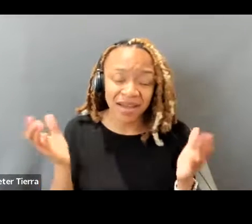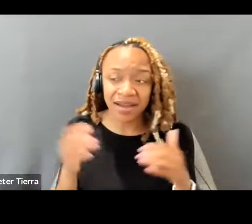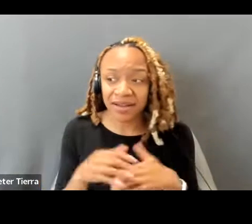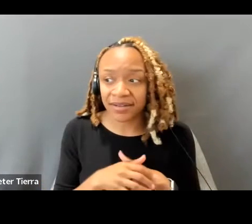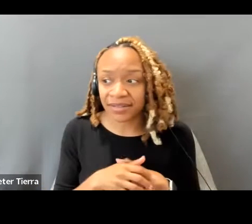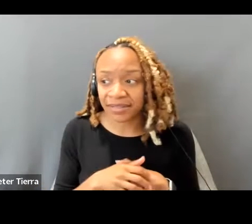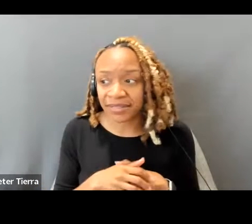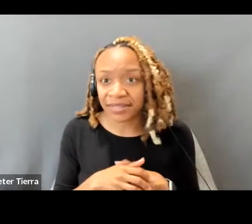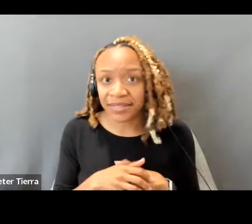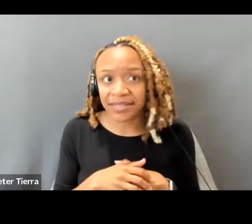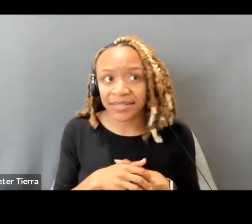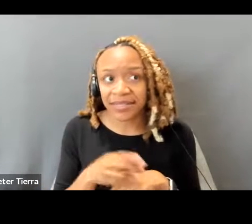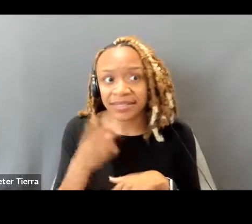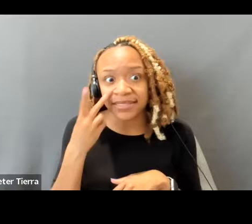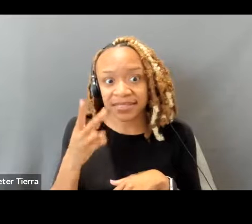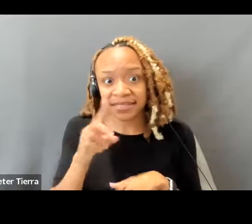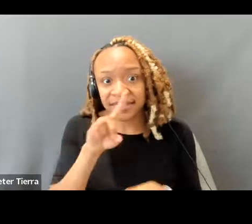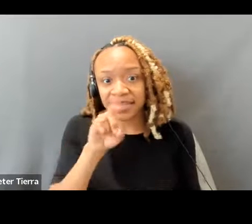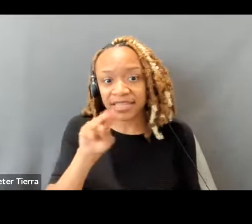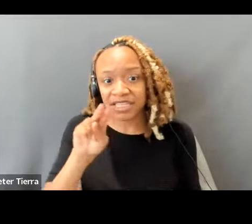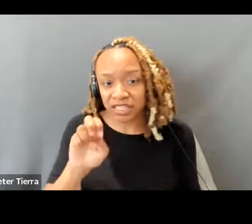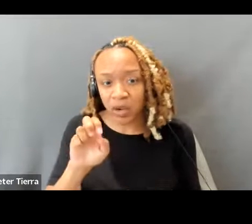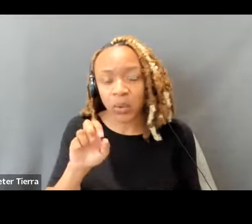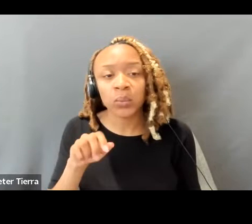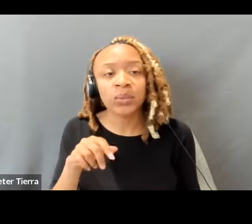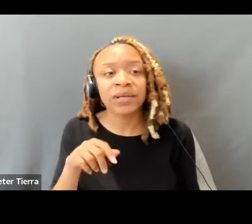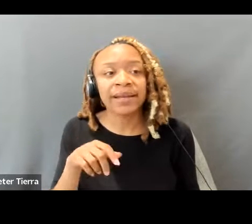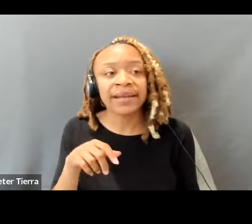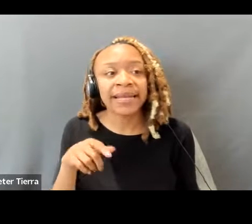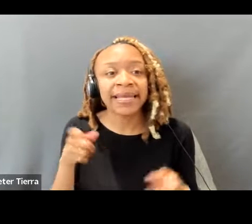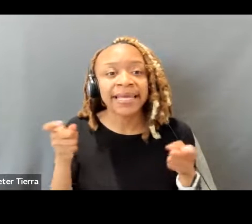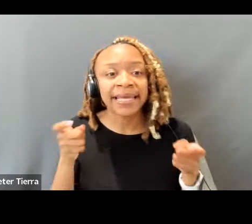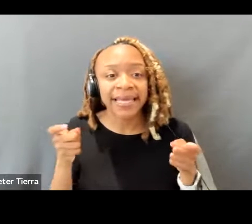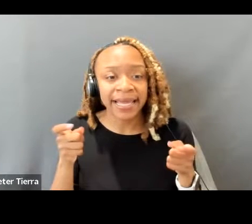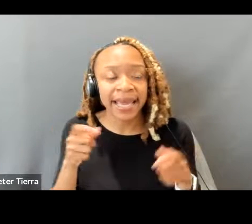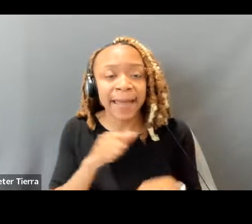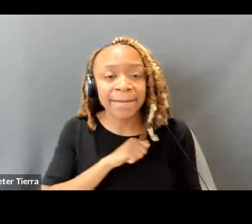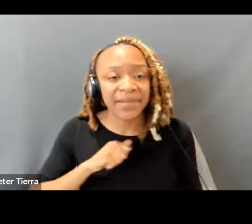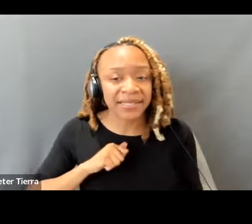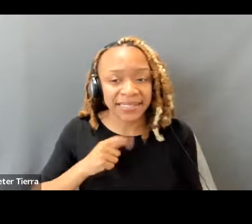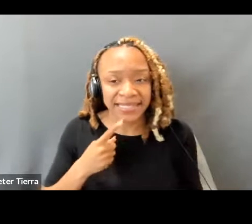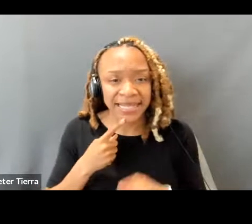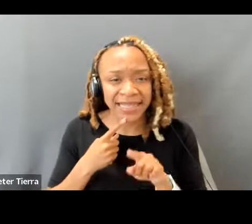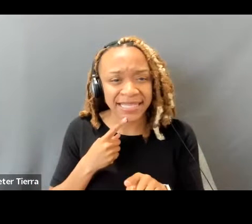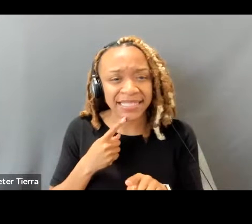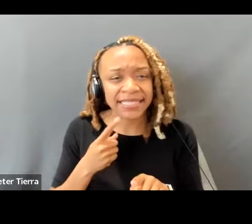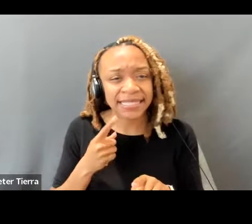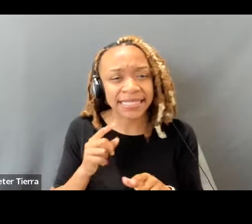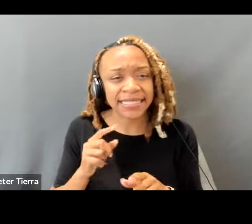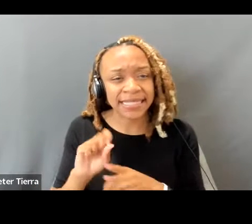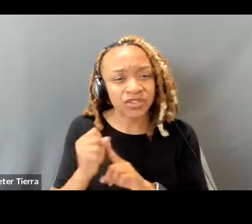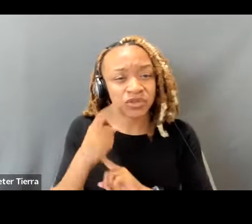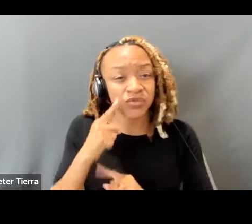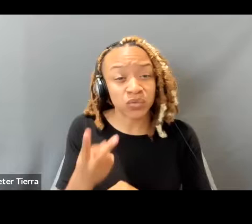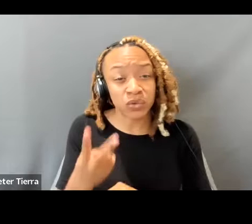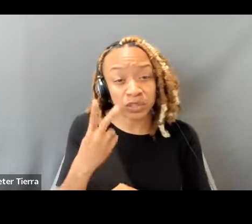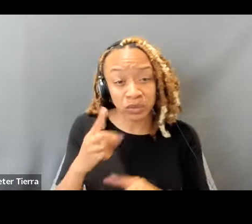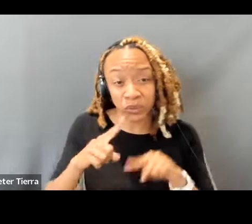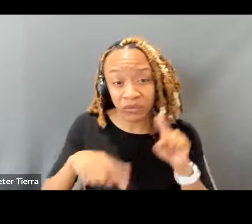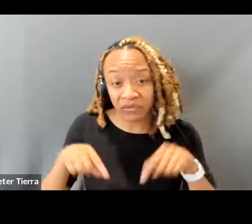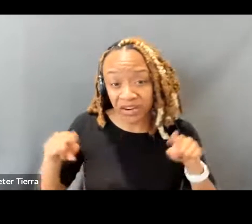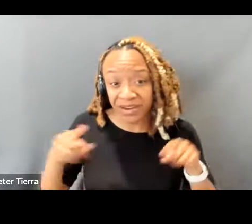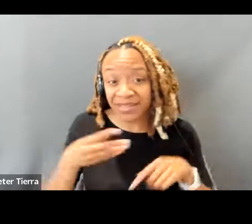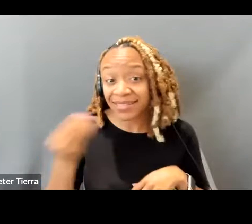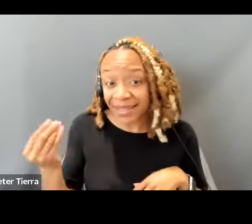that basically the zoning administrator has laid out here that this is a case for 2 variances and a special exception to get